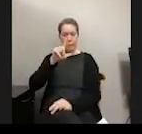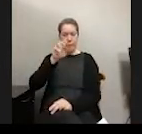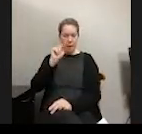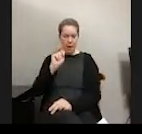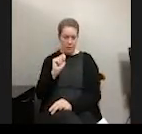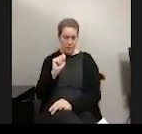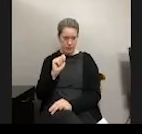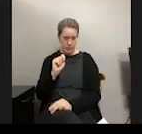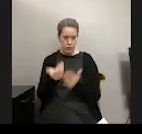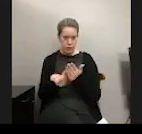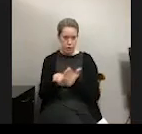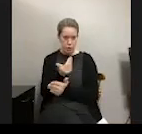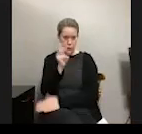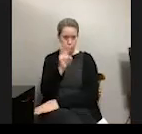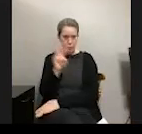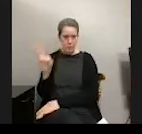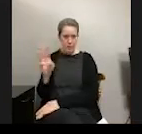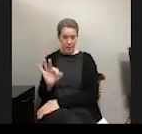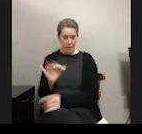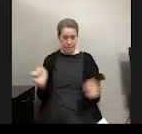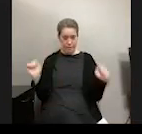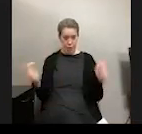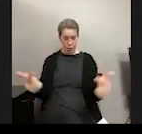hopefully at the end we stick with it. Okay.